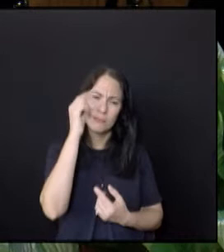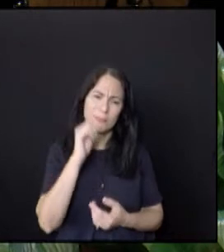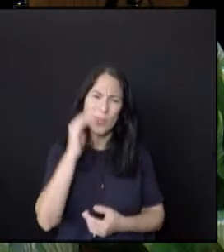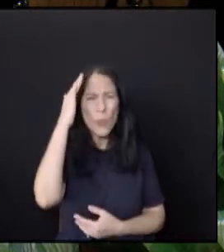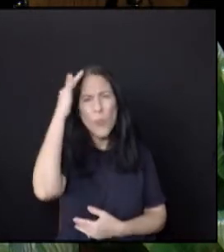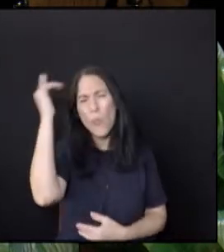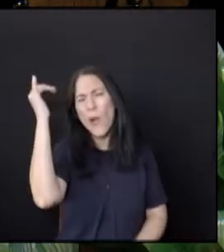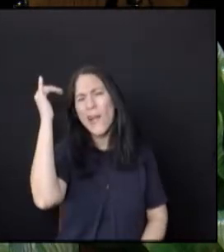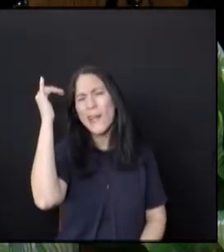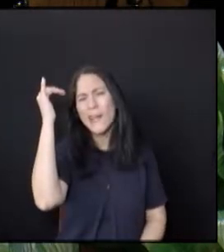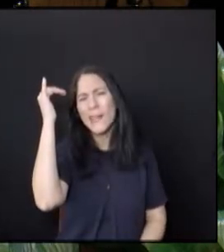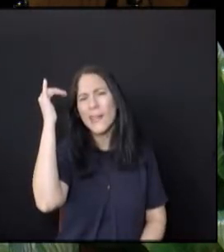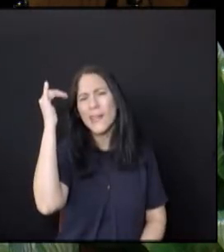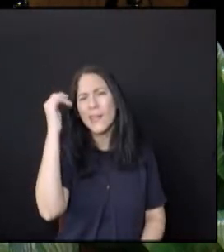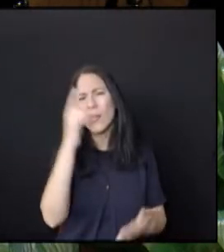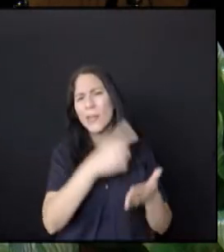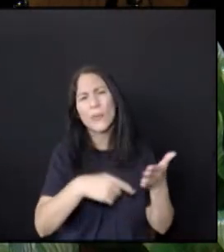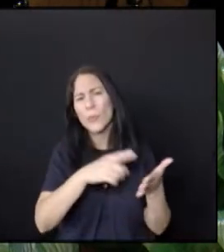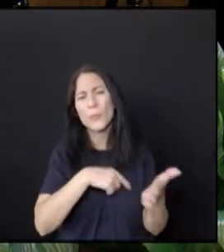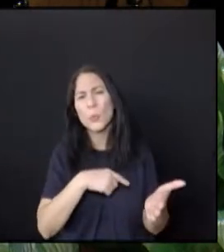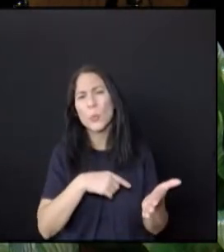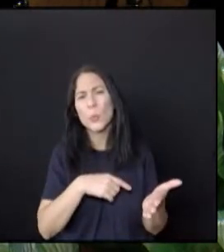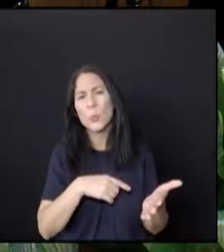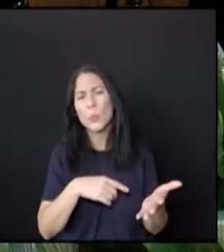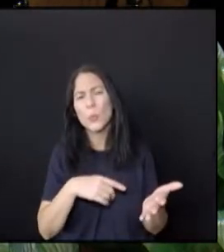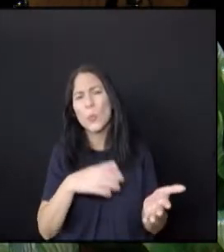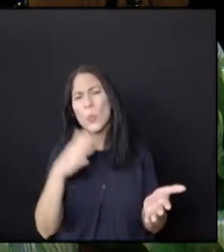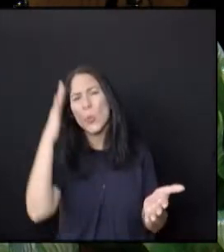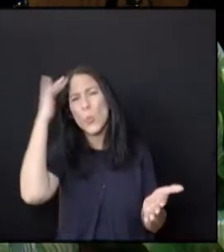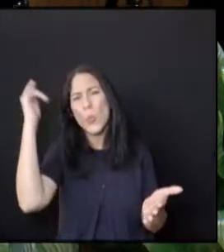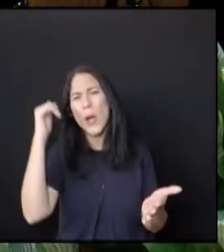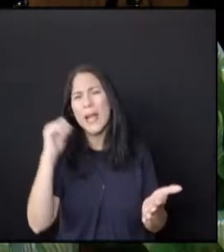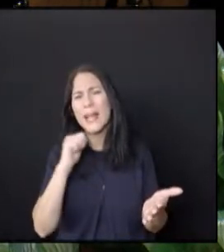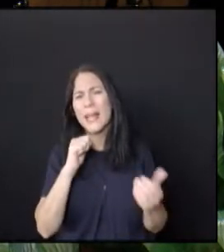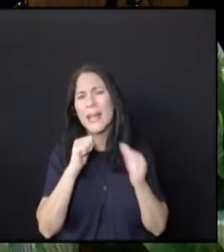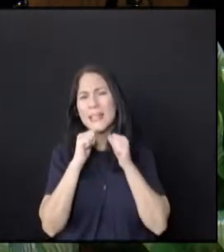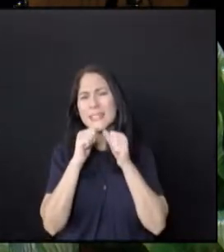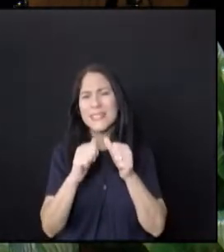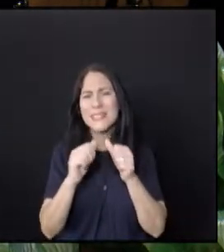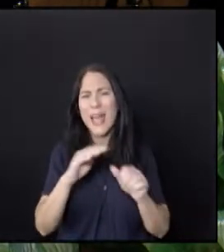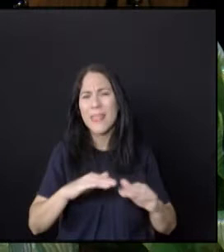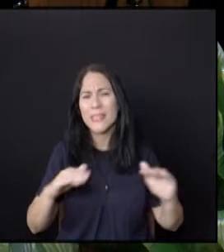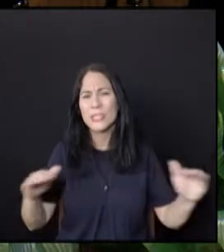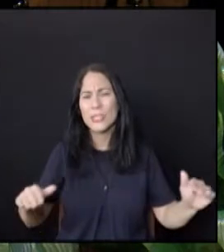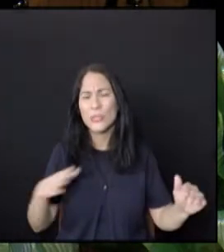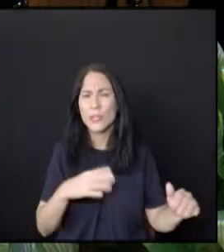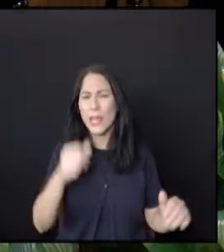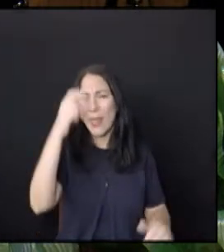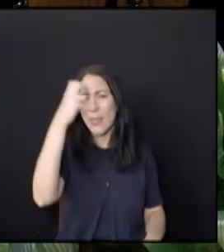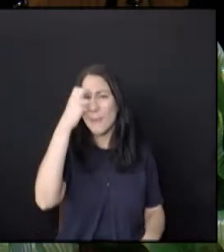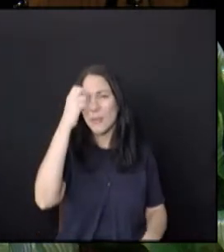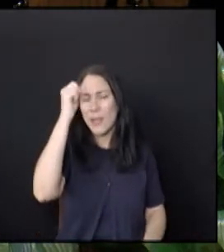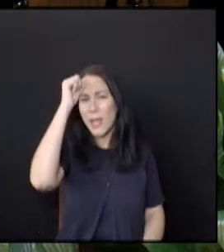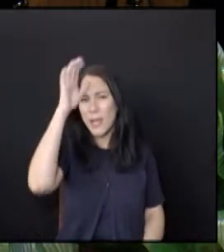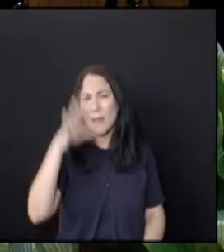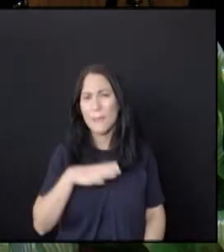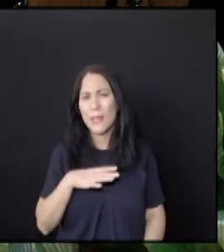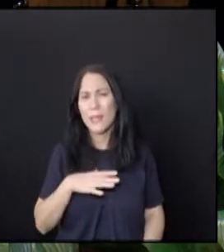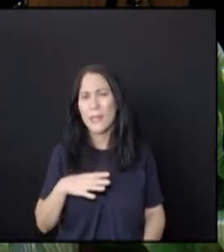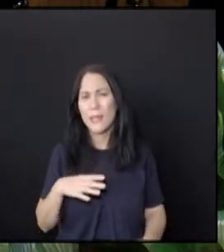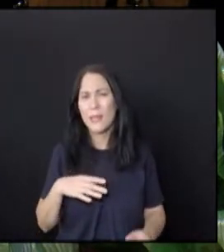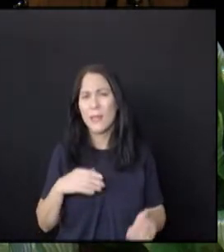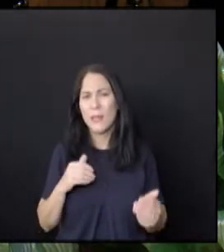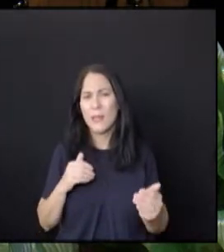Why rebuke? Why try and deny children and blind men access to Jesus?